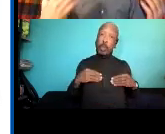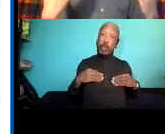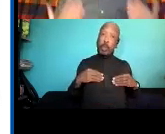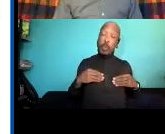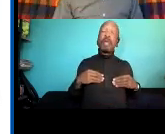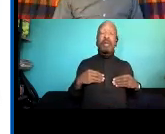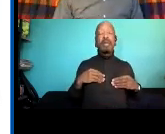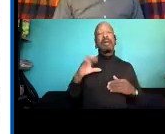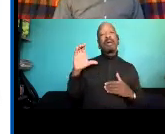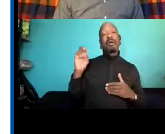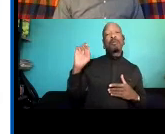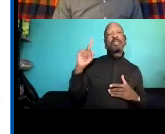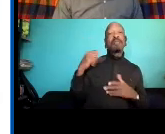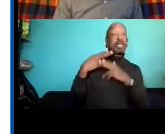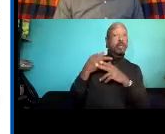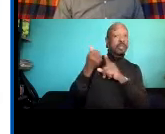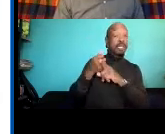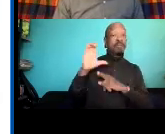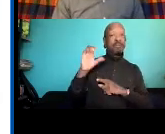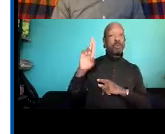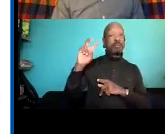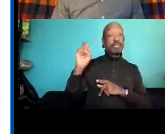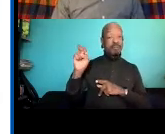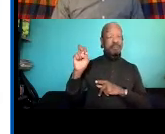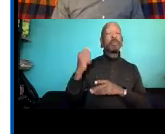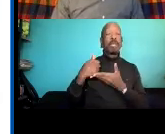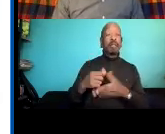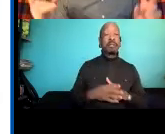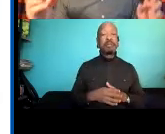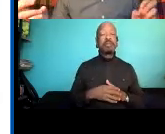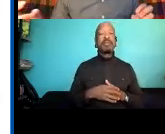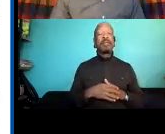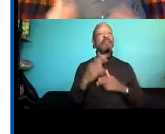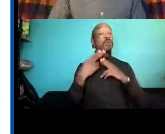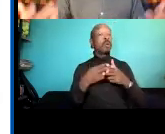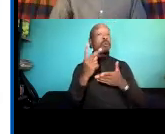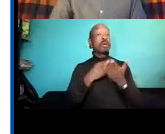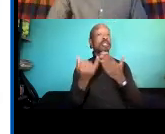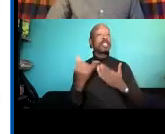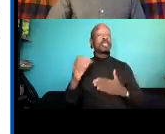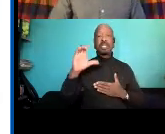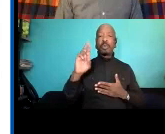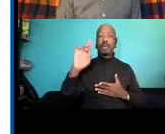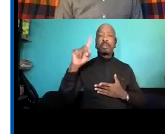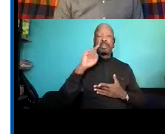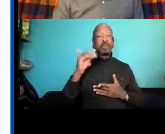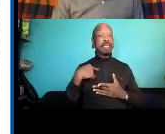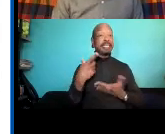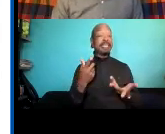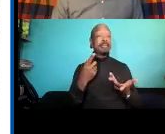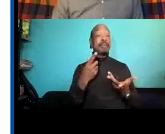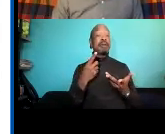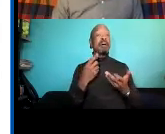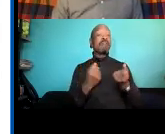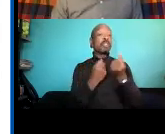and calling yourself a cooperative might help with that. If you call your project a cooperative, it can foster a sense of belonging in ways